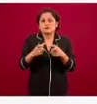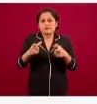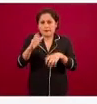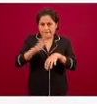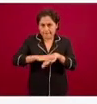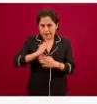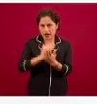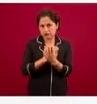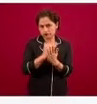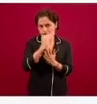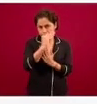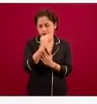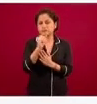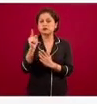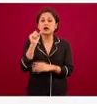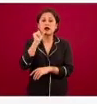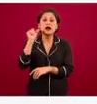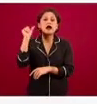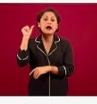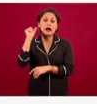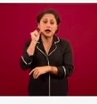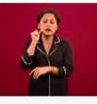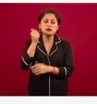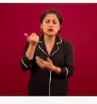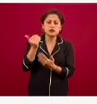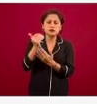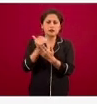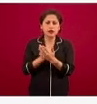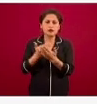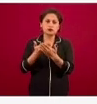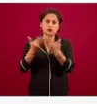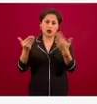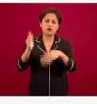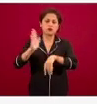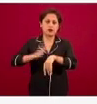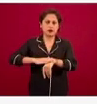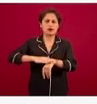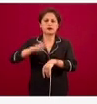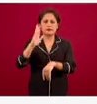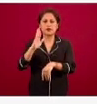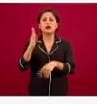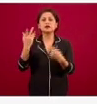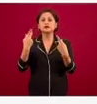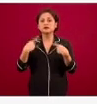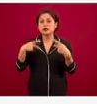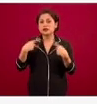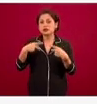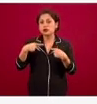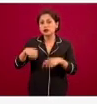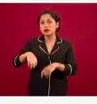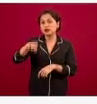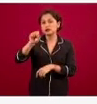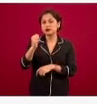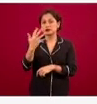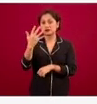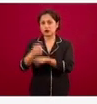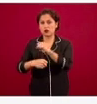how there is an increase in the number of patients over 65 who have had to be